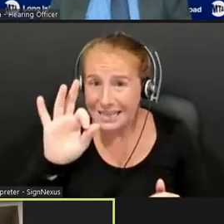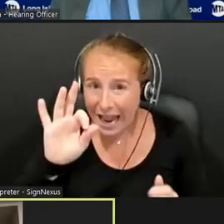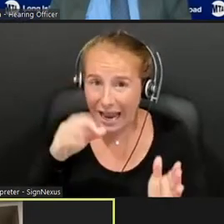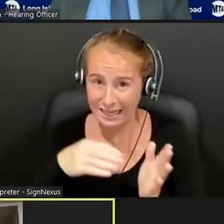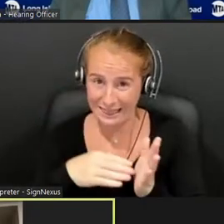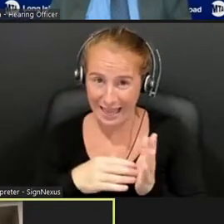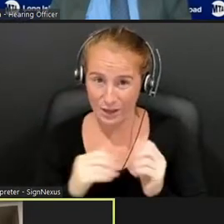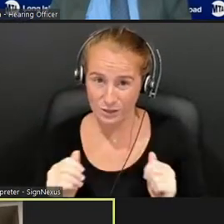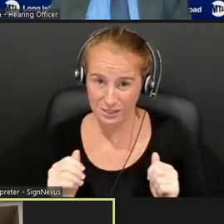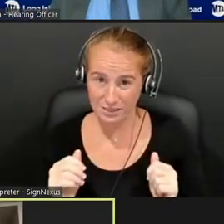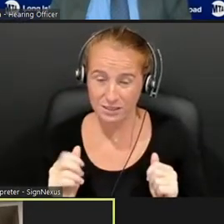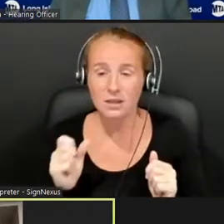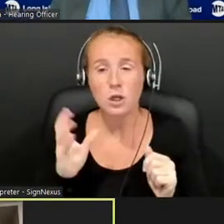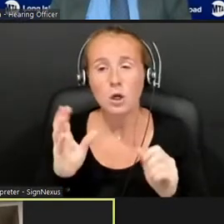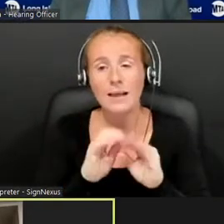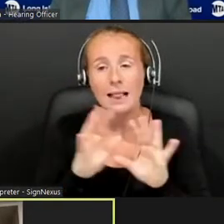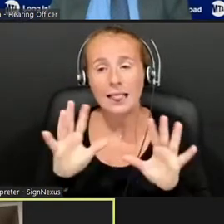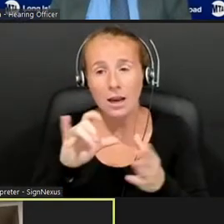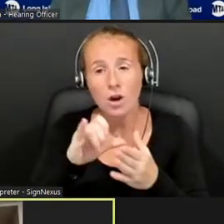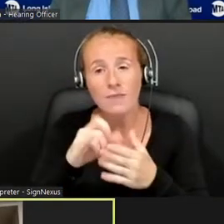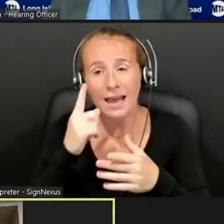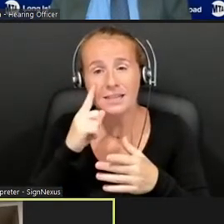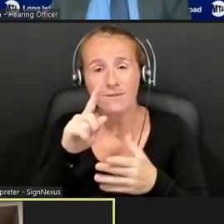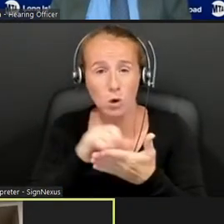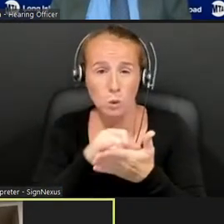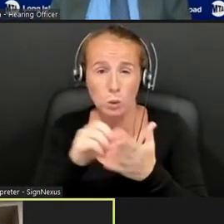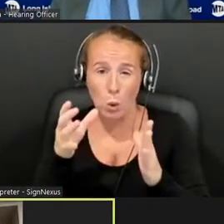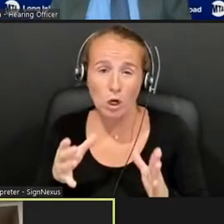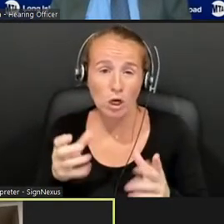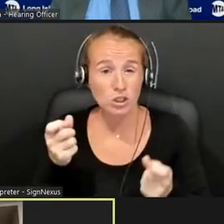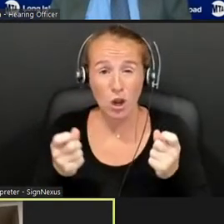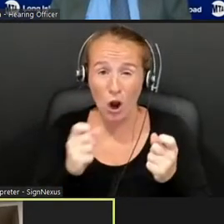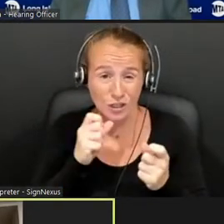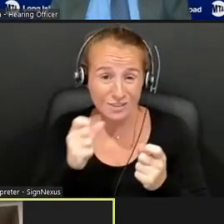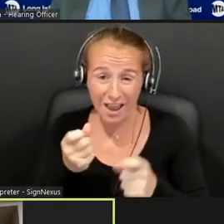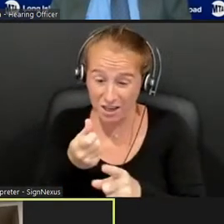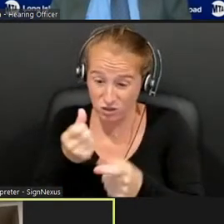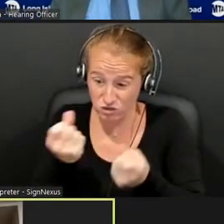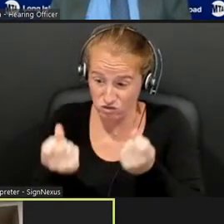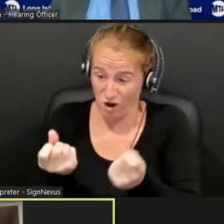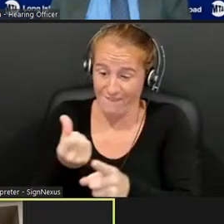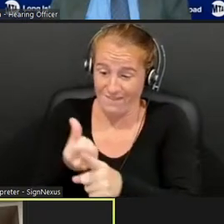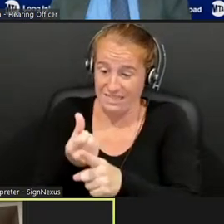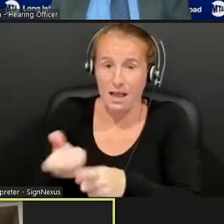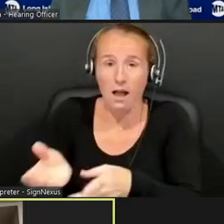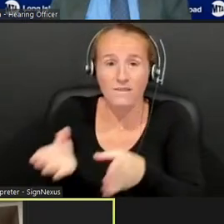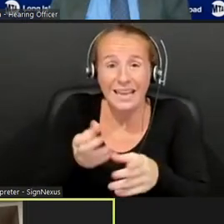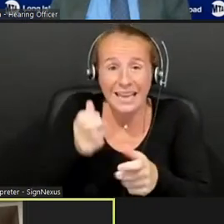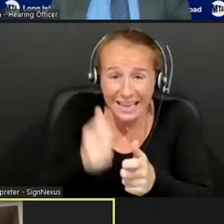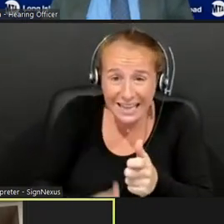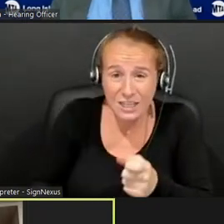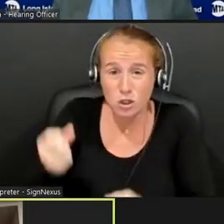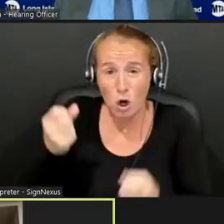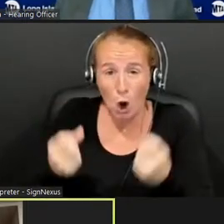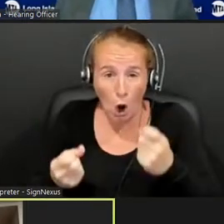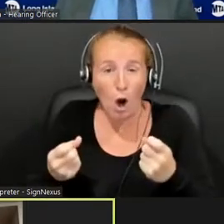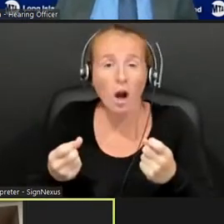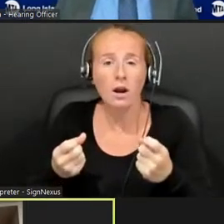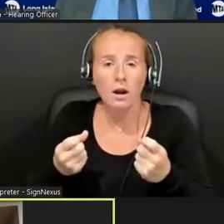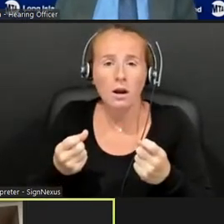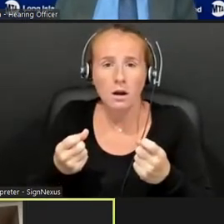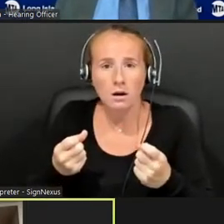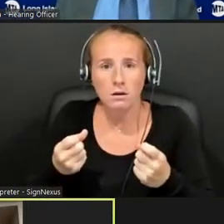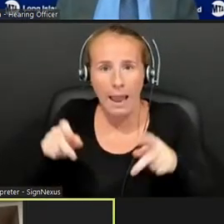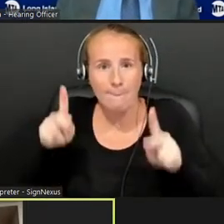to be clear this philosopher working New Yorkers the vehicles don't drive themselves rather each vehicle is driven by one or more drivers